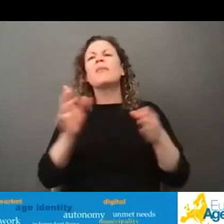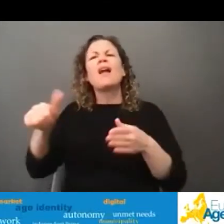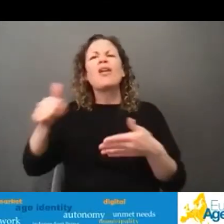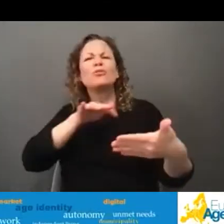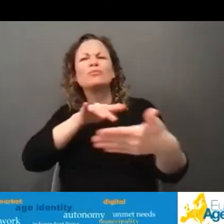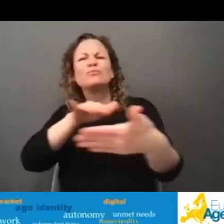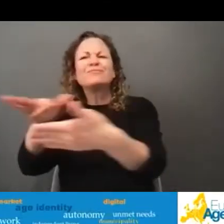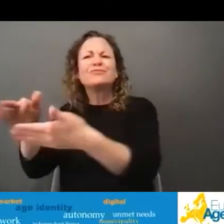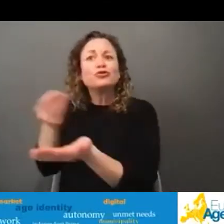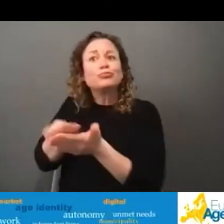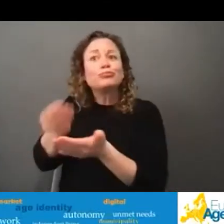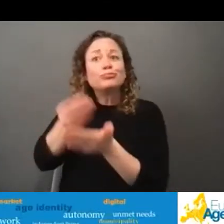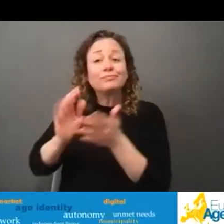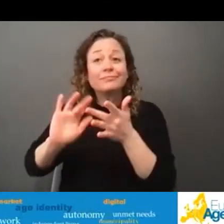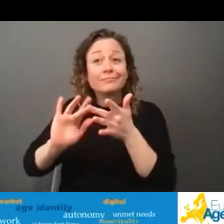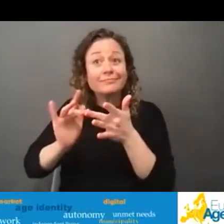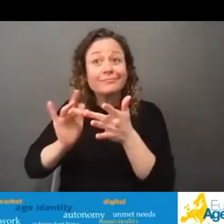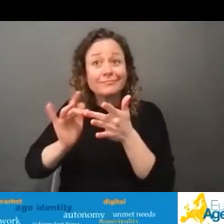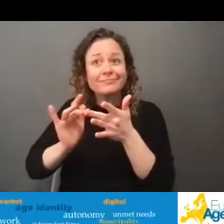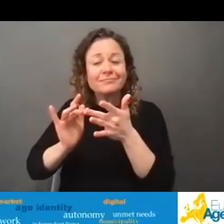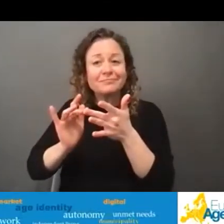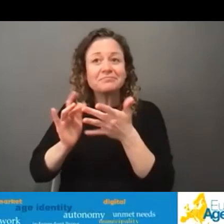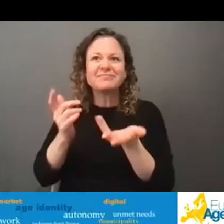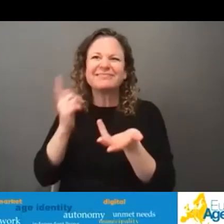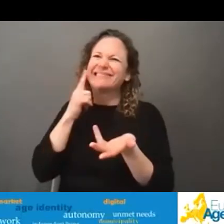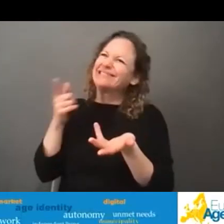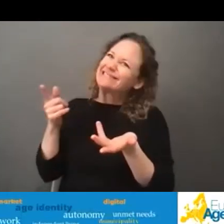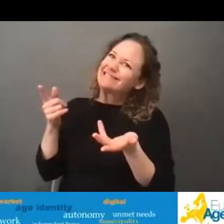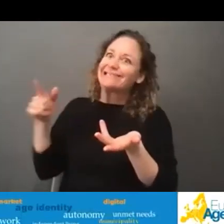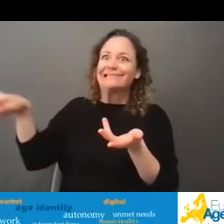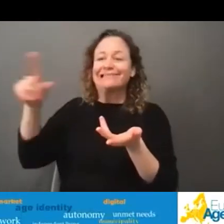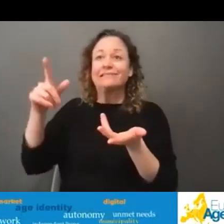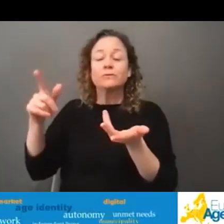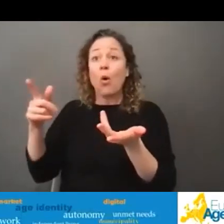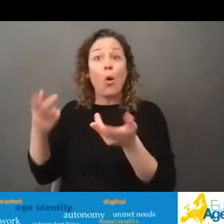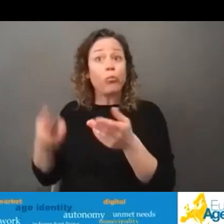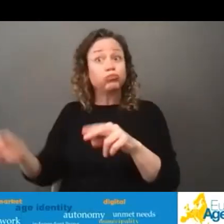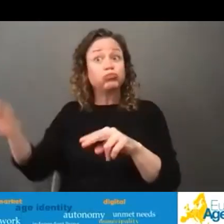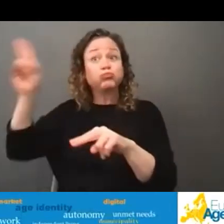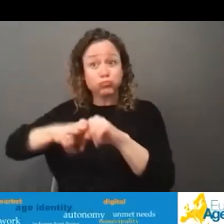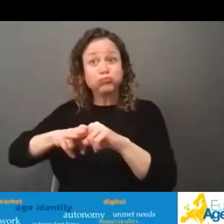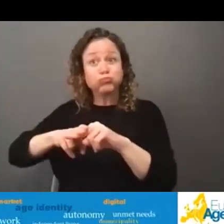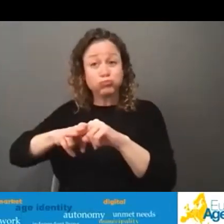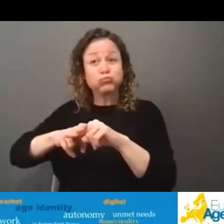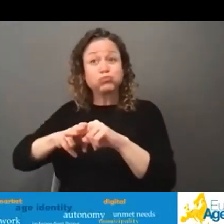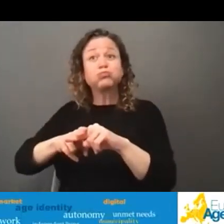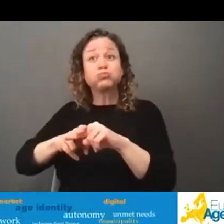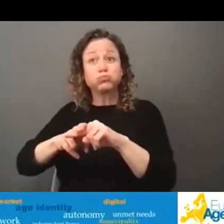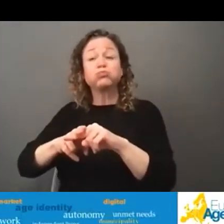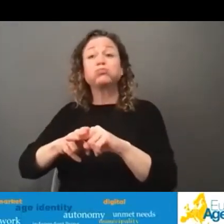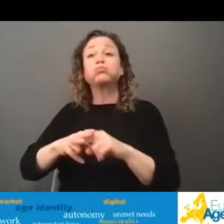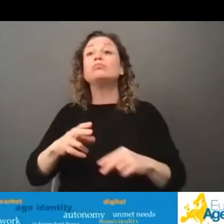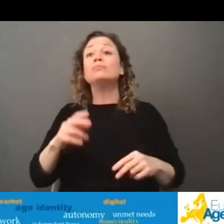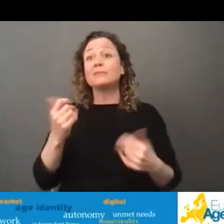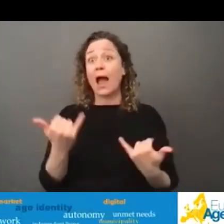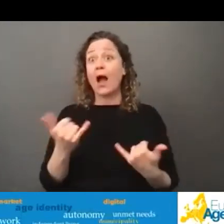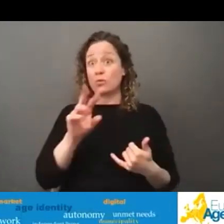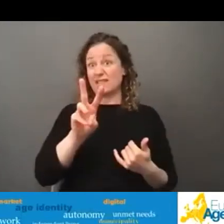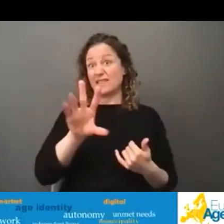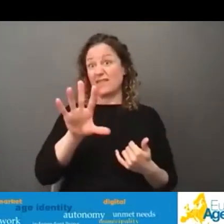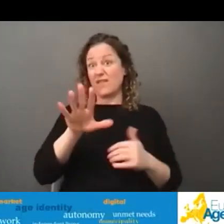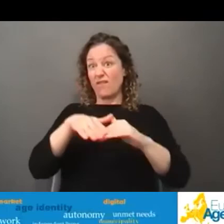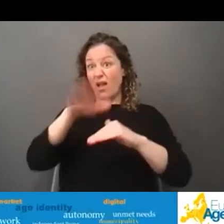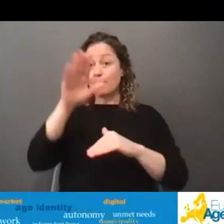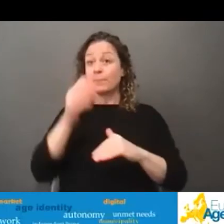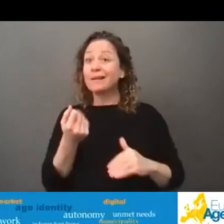oh, e-commerce, shopping online. There's also a rise. 19% of Canadians aged 65 and older are